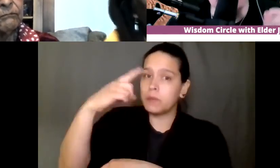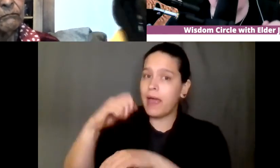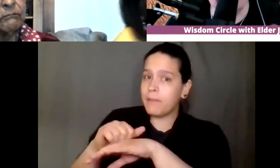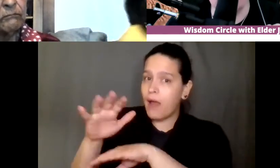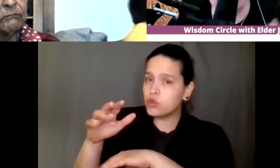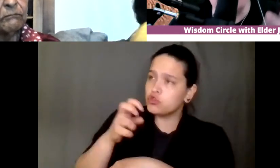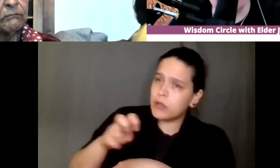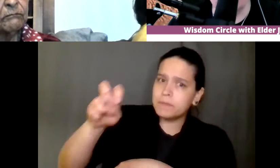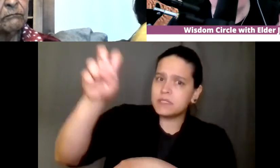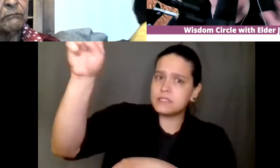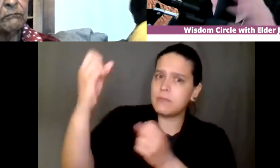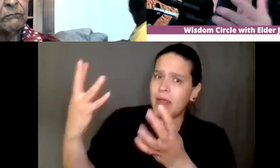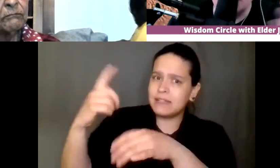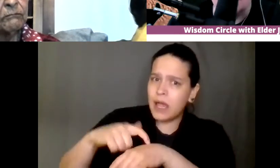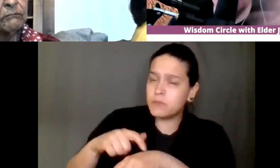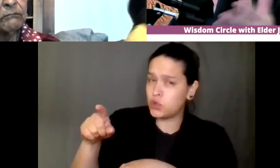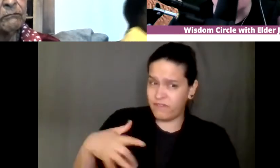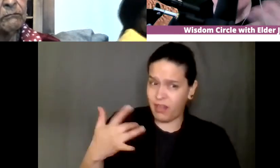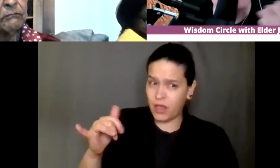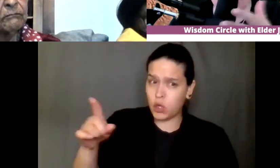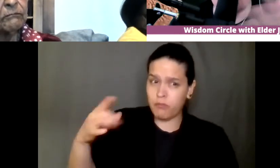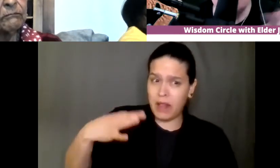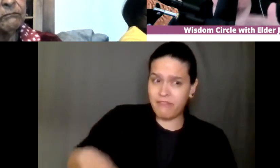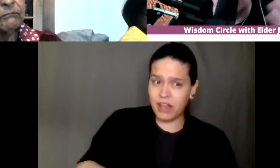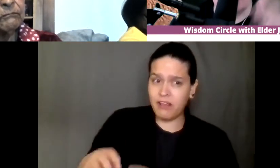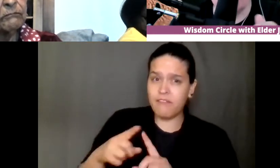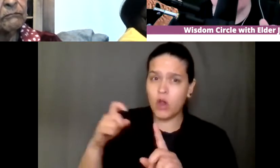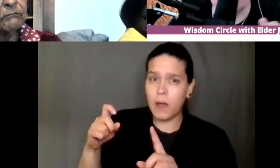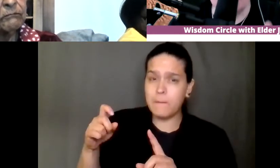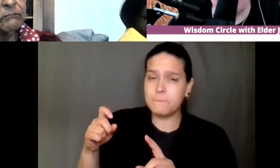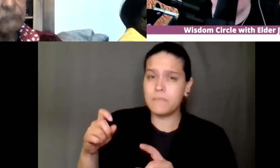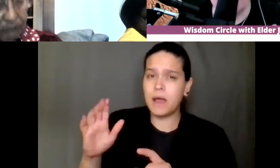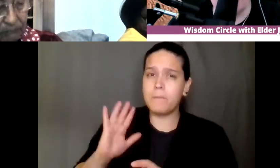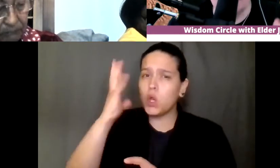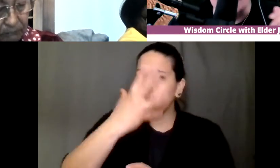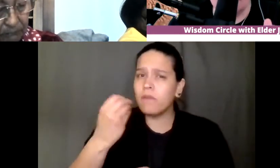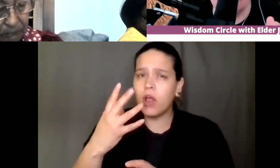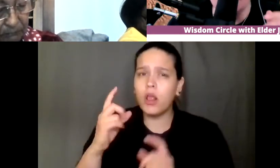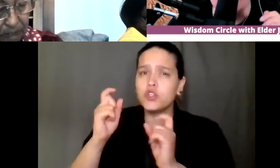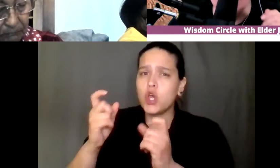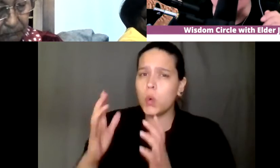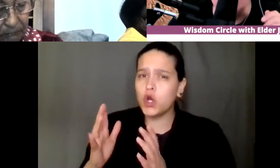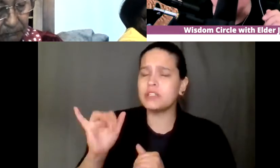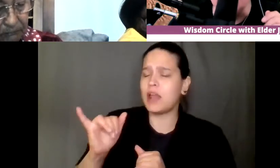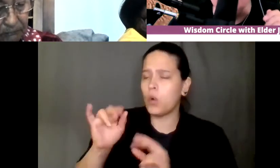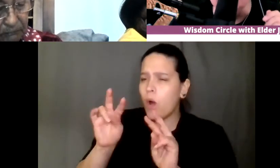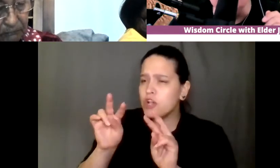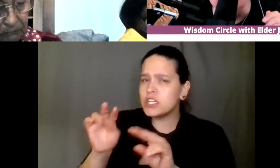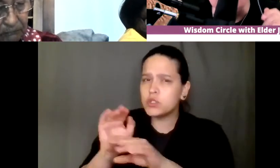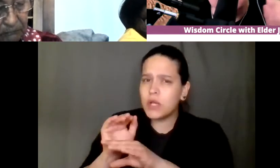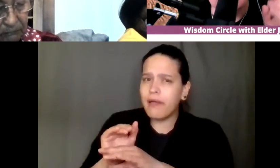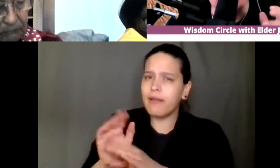feel like you have benefited from our beautiful donors that some of them are watching tonight and listening to your story, Jane